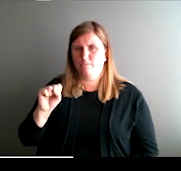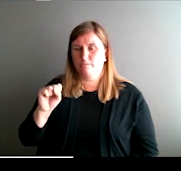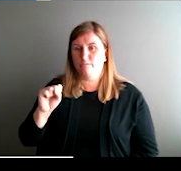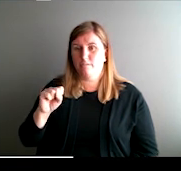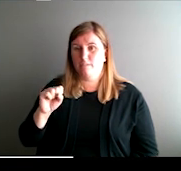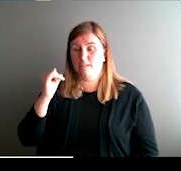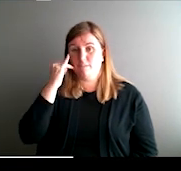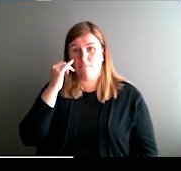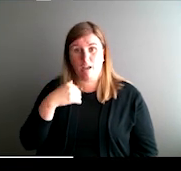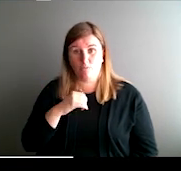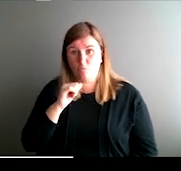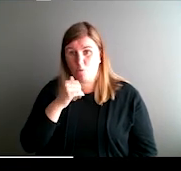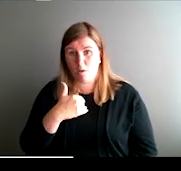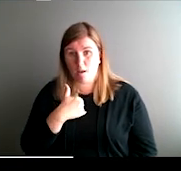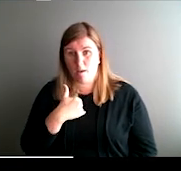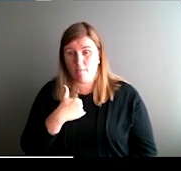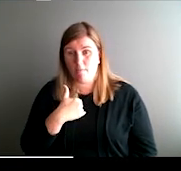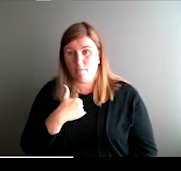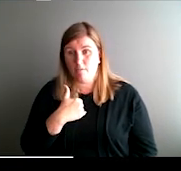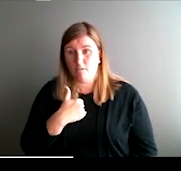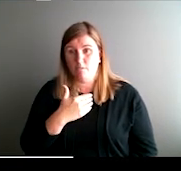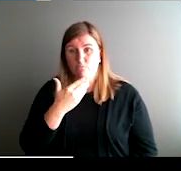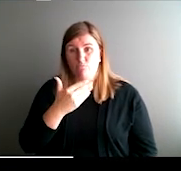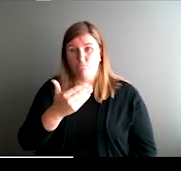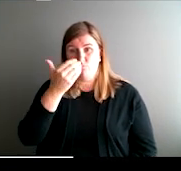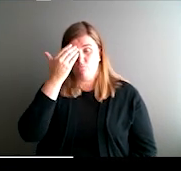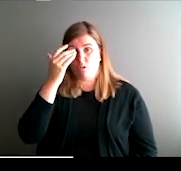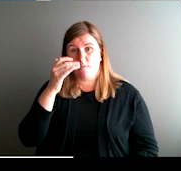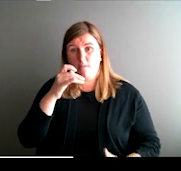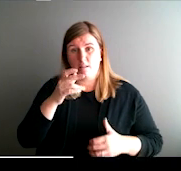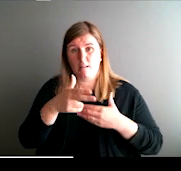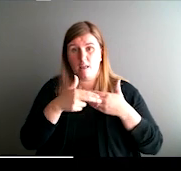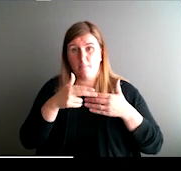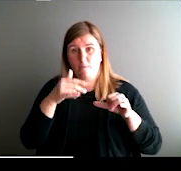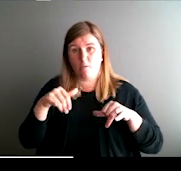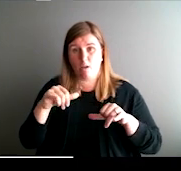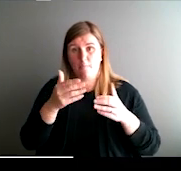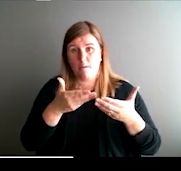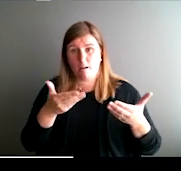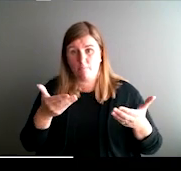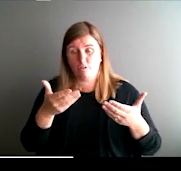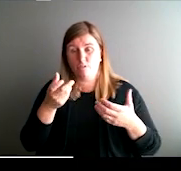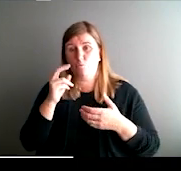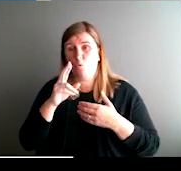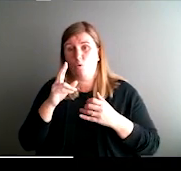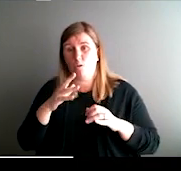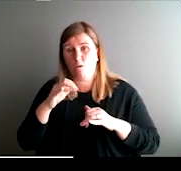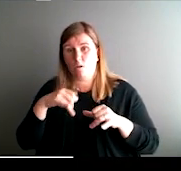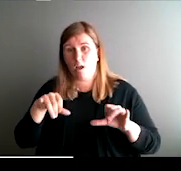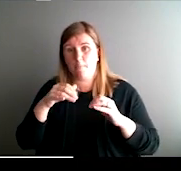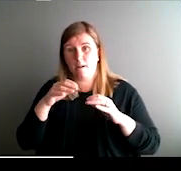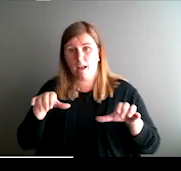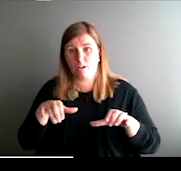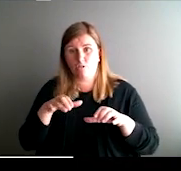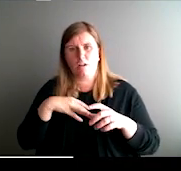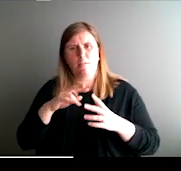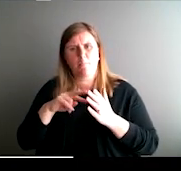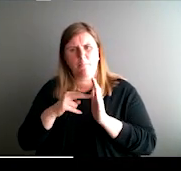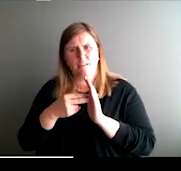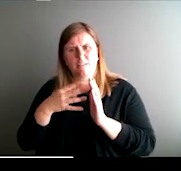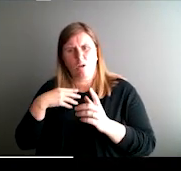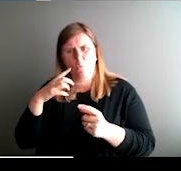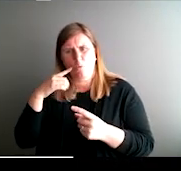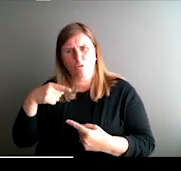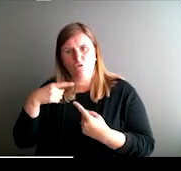don't have a repertoire of labeling common objects and common actions, then I'm going to struggle or perhaps